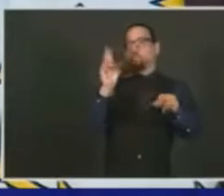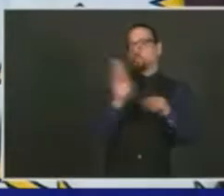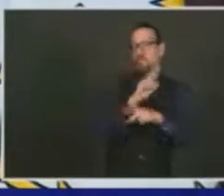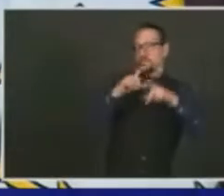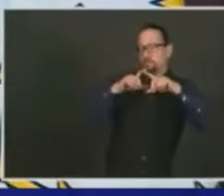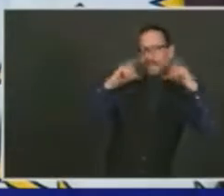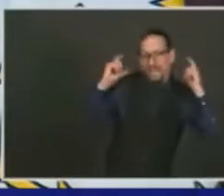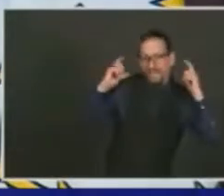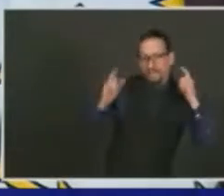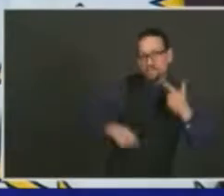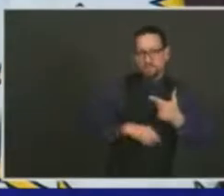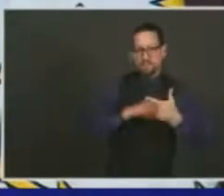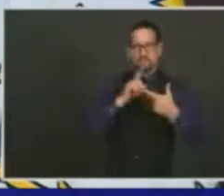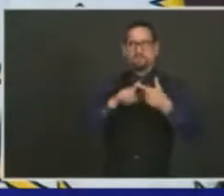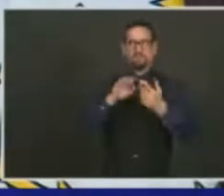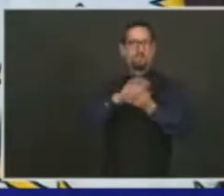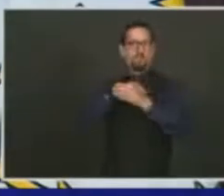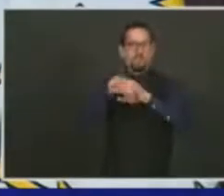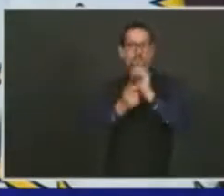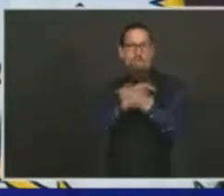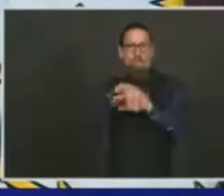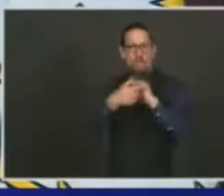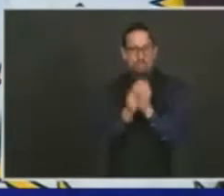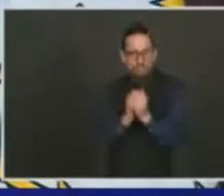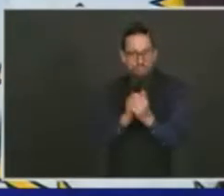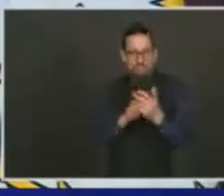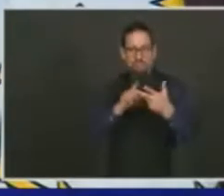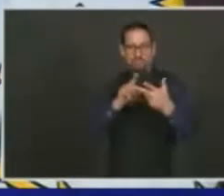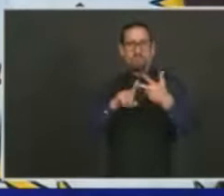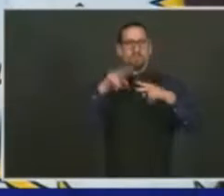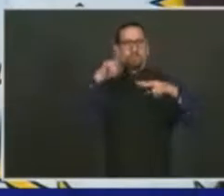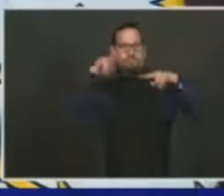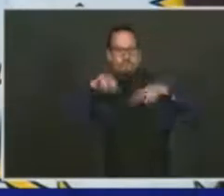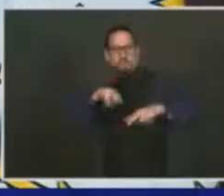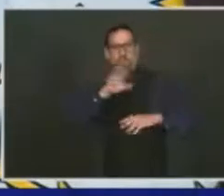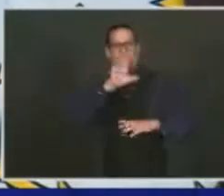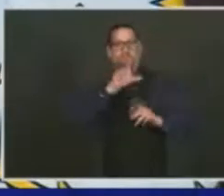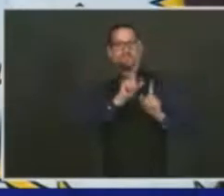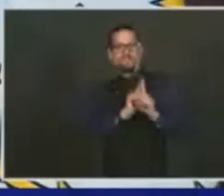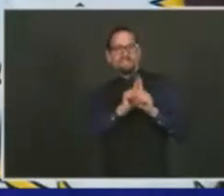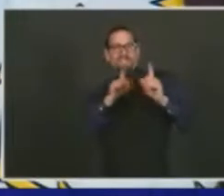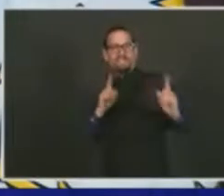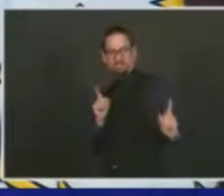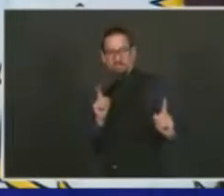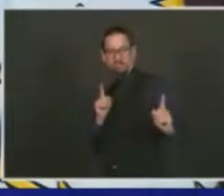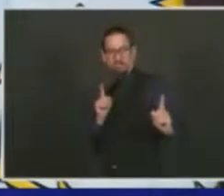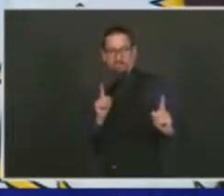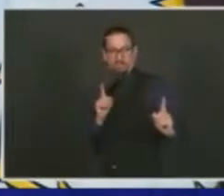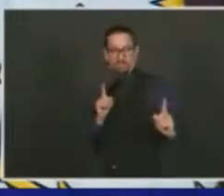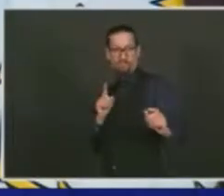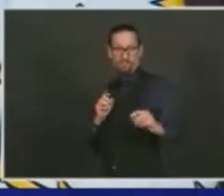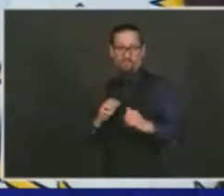for you to think about the 3 I's, which is situations to avoid: informal,